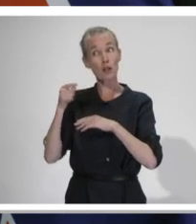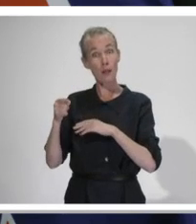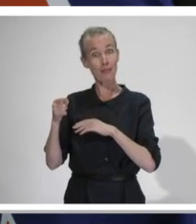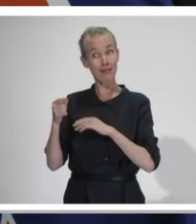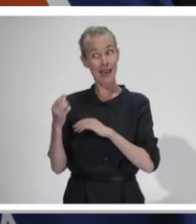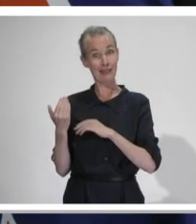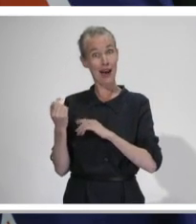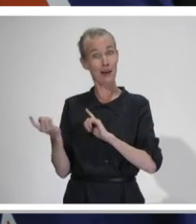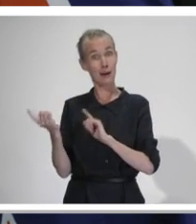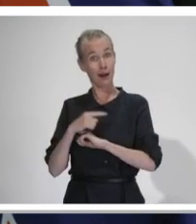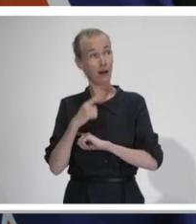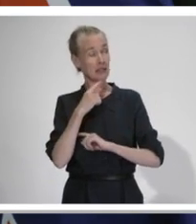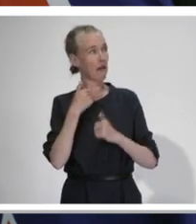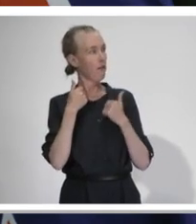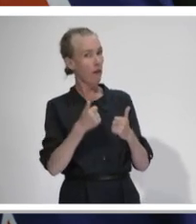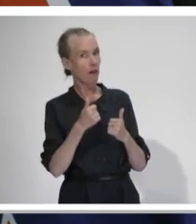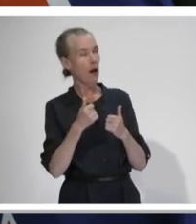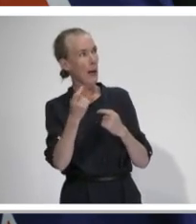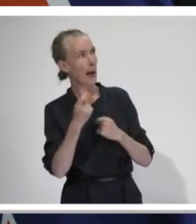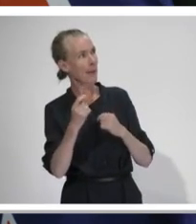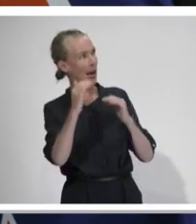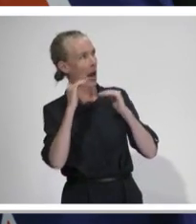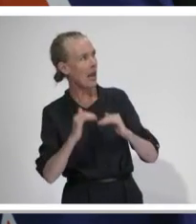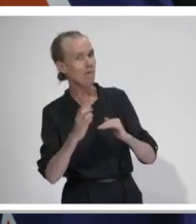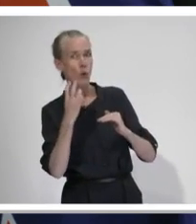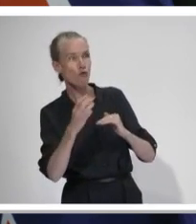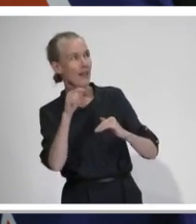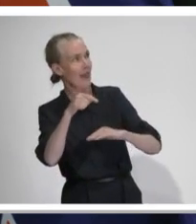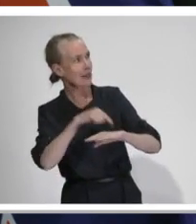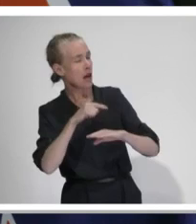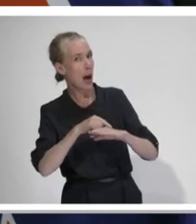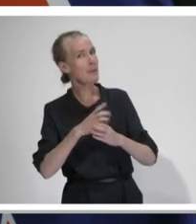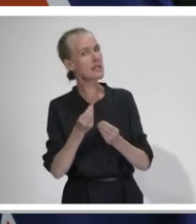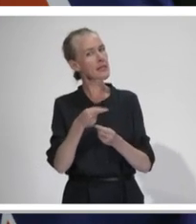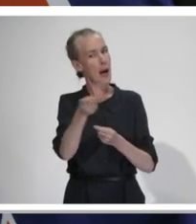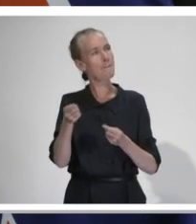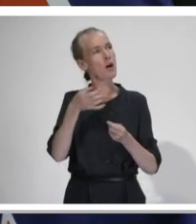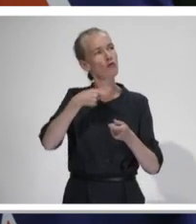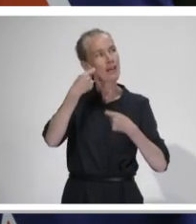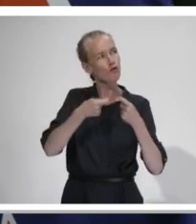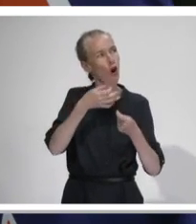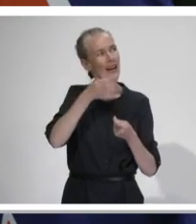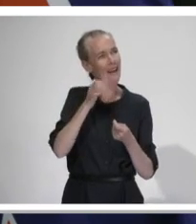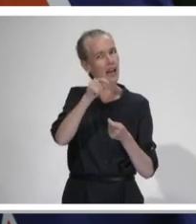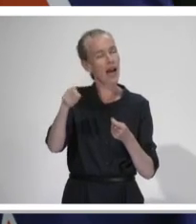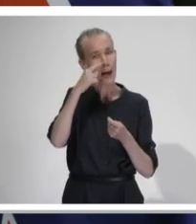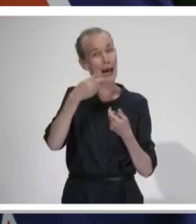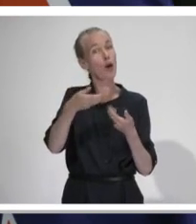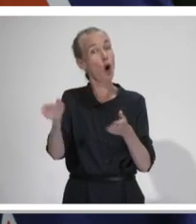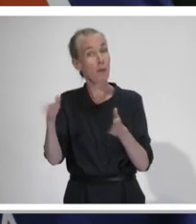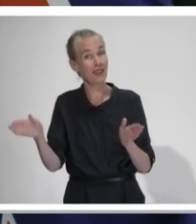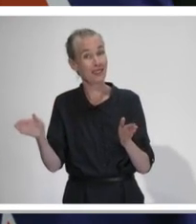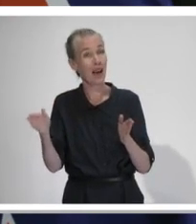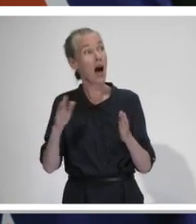to reopen under a level 3 framework. If you look towards a level 2 framework in the future, you can also see further opportunities